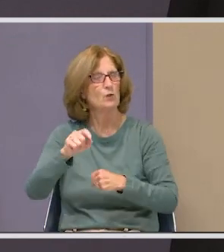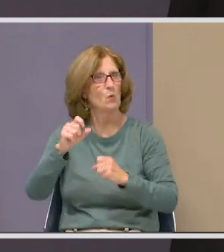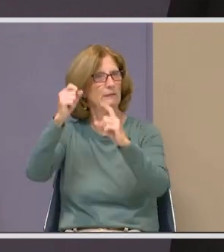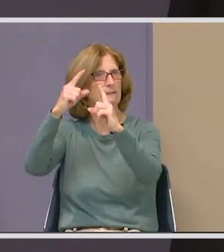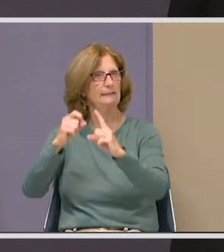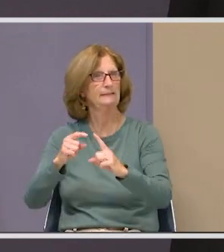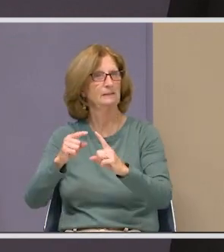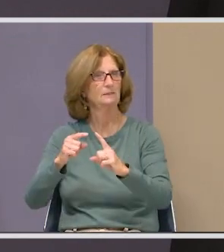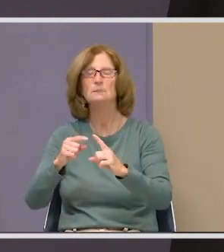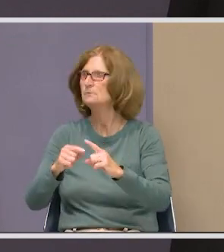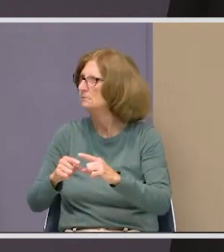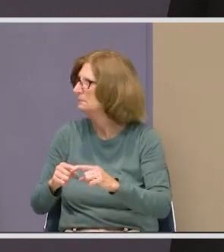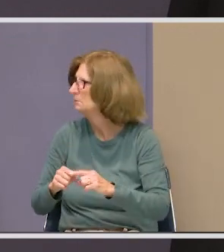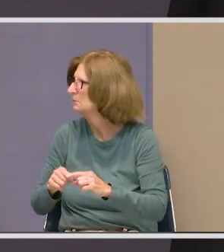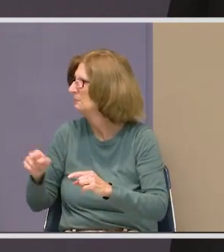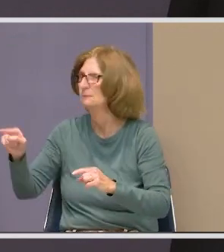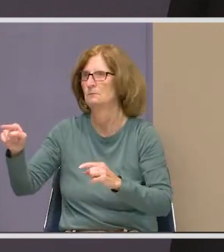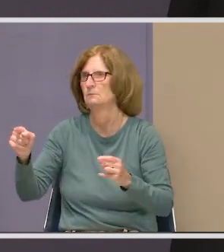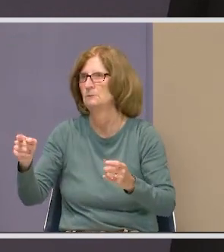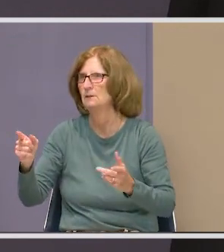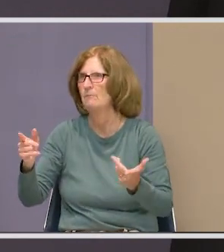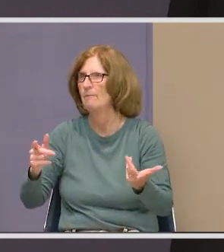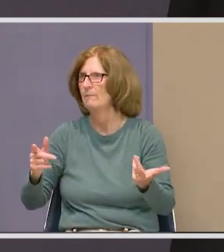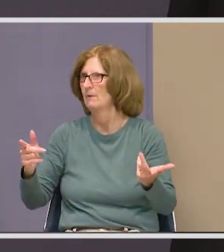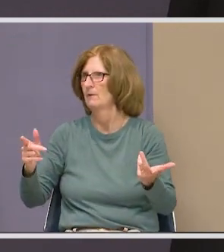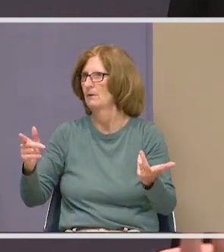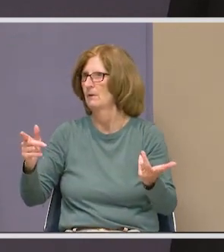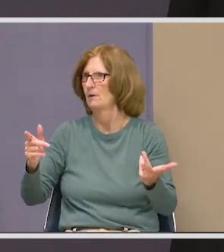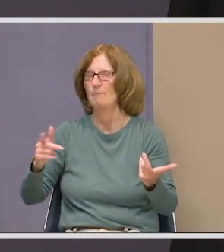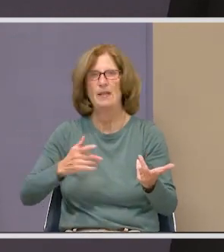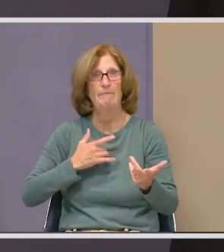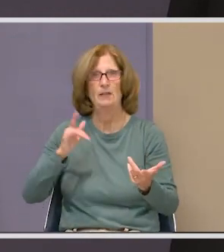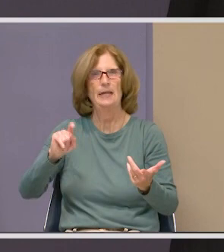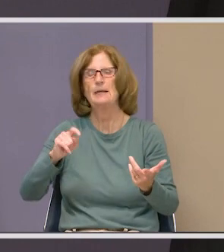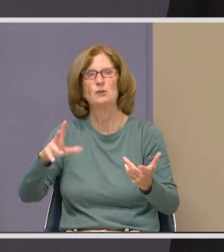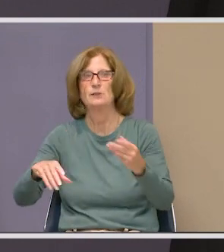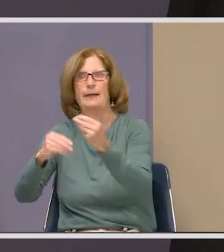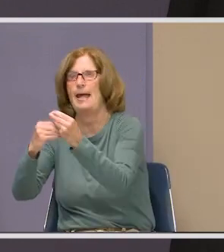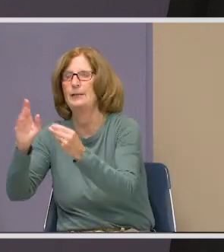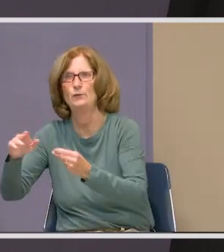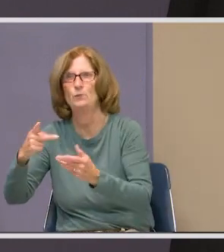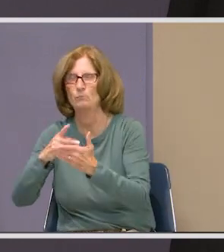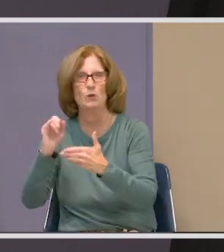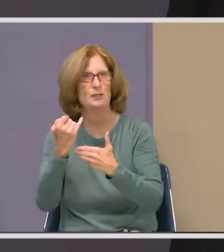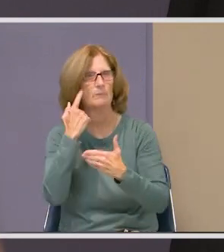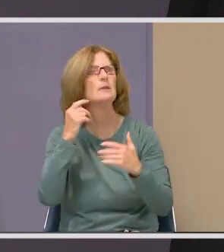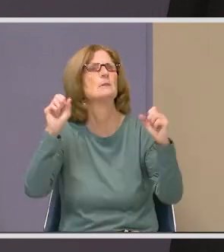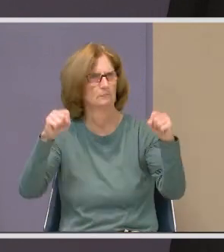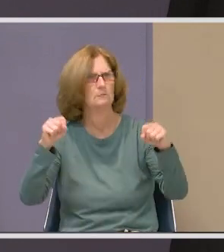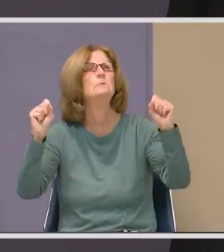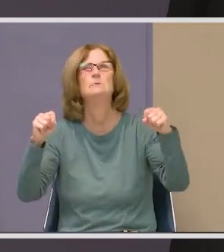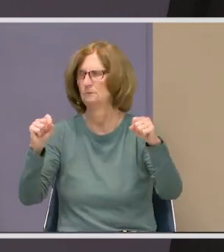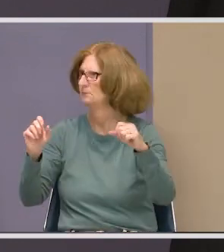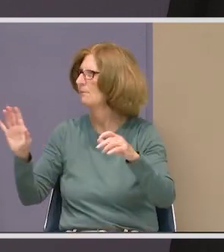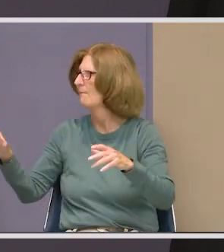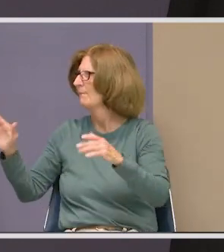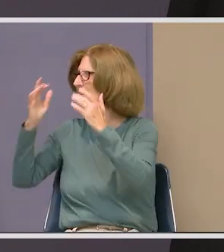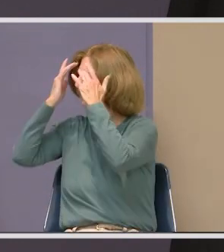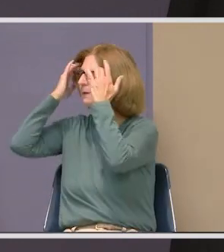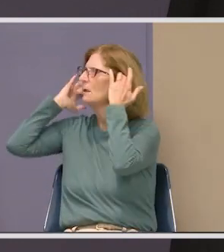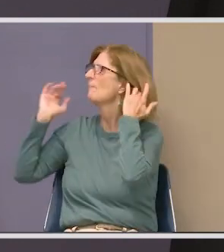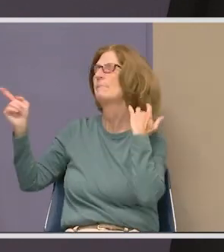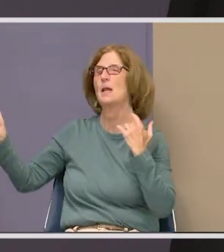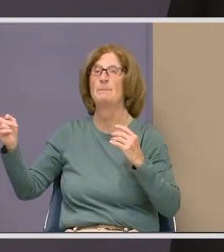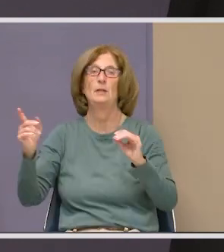this room is very much in agreement you want this, I'm probably not going to overthink it and just add it to the project. I'm gonna meditate on that. If more people